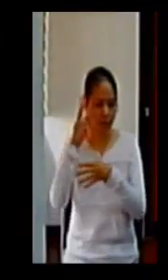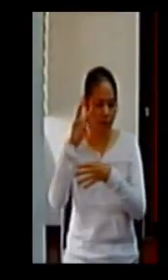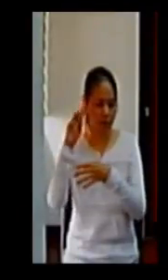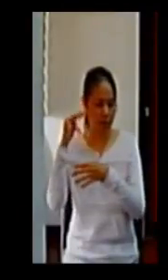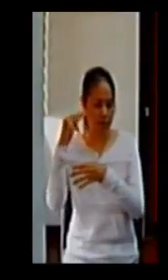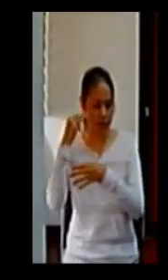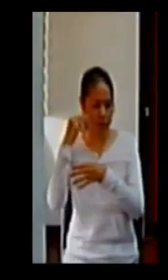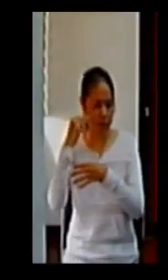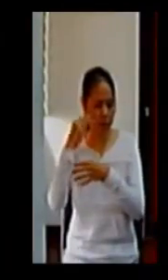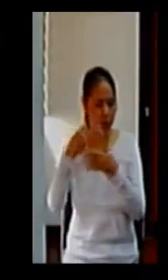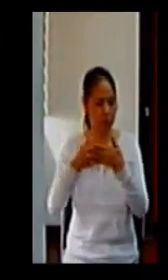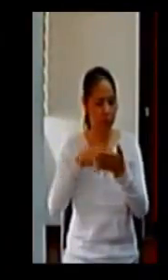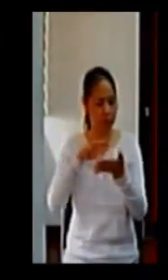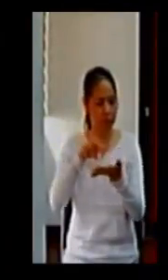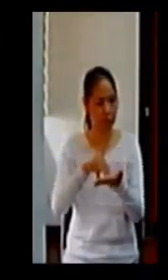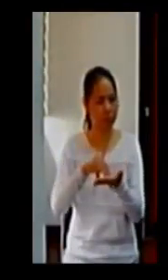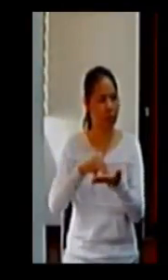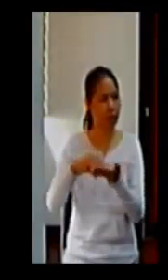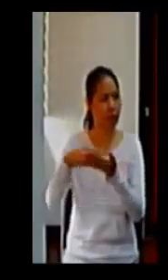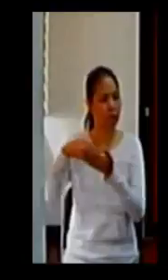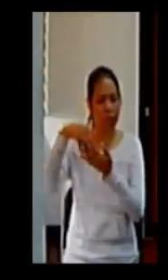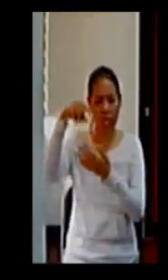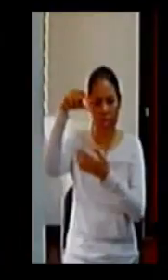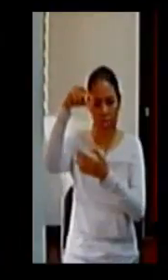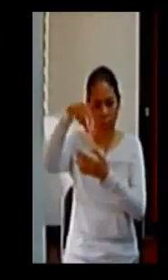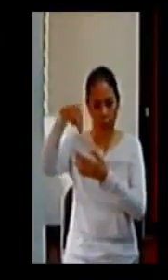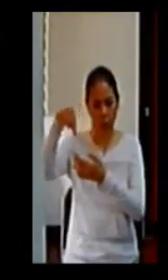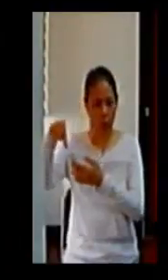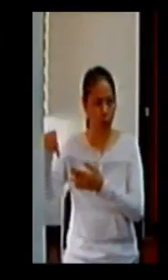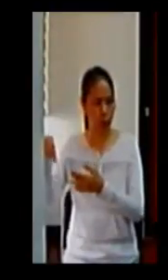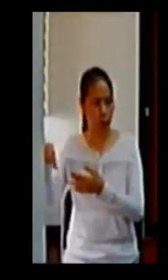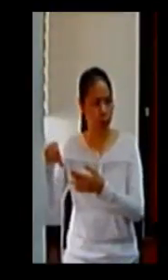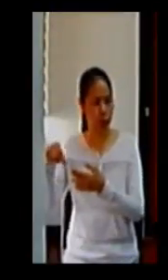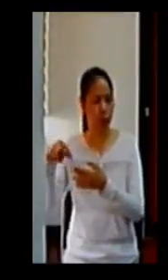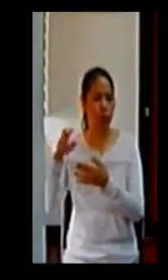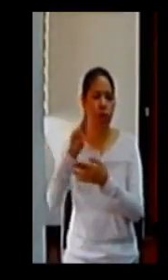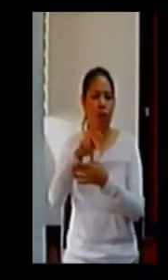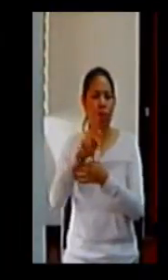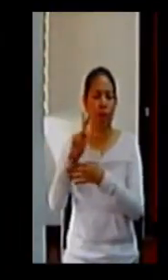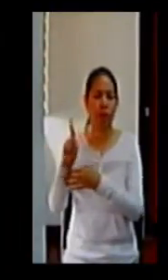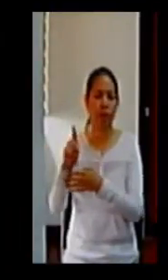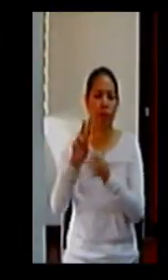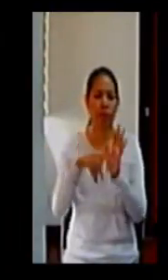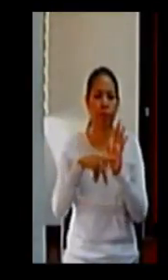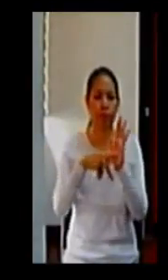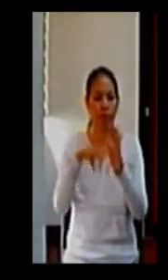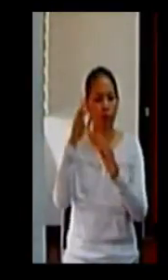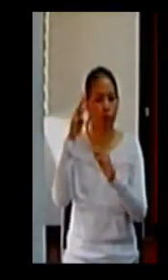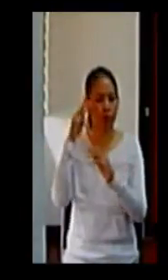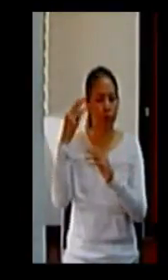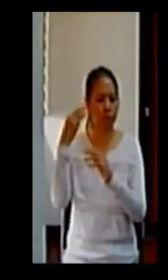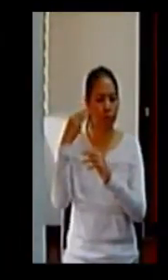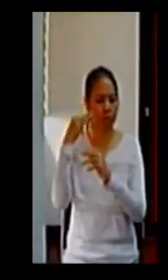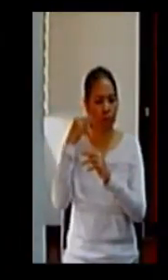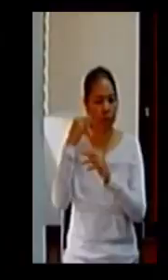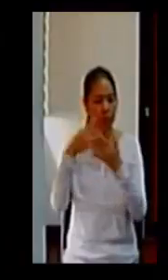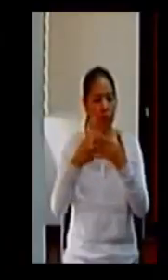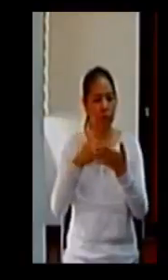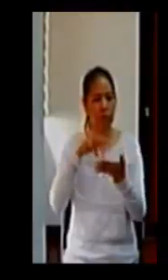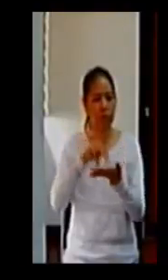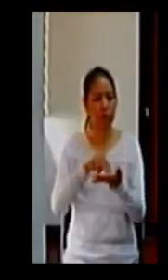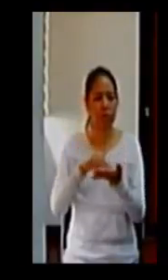as quintuple Q. And the PowerPoint presentation of William Mamanglo has been previously marked as quintuple